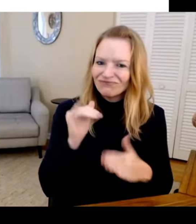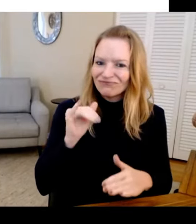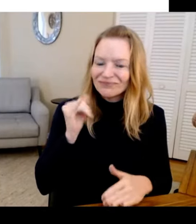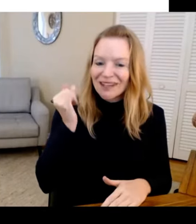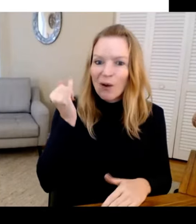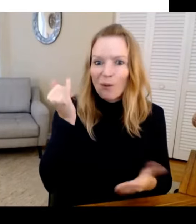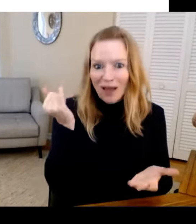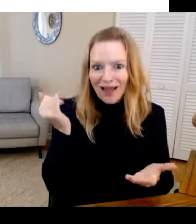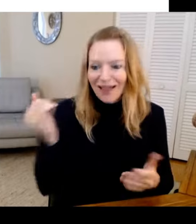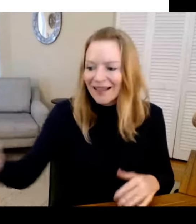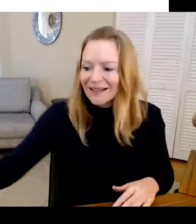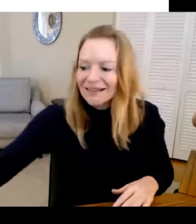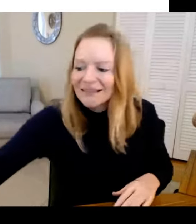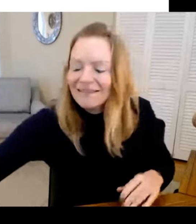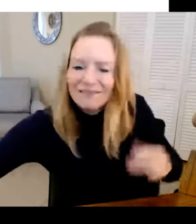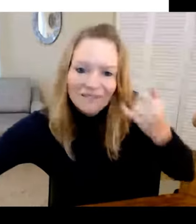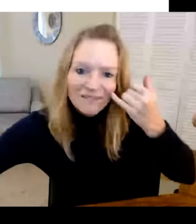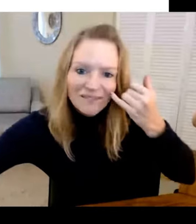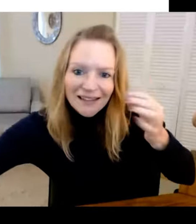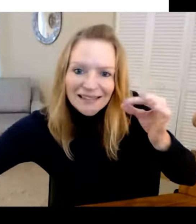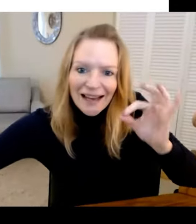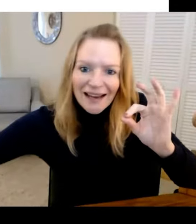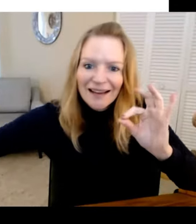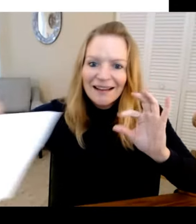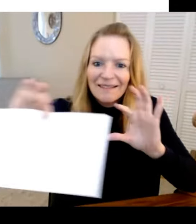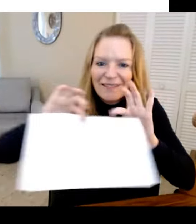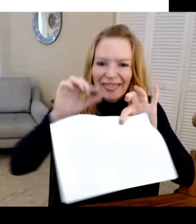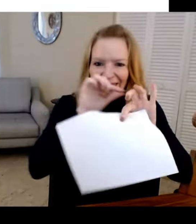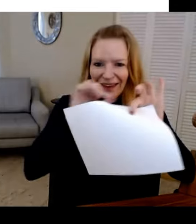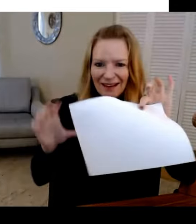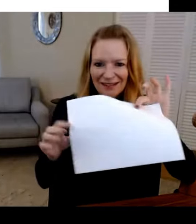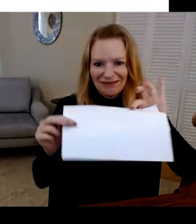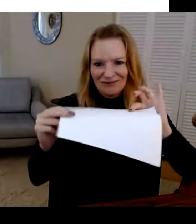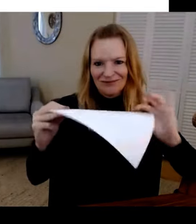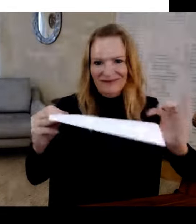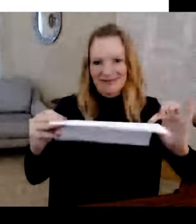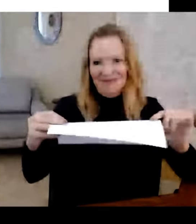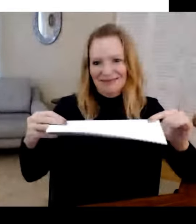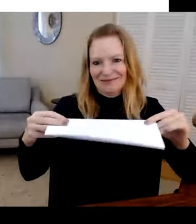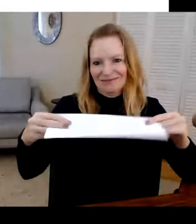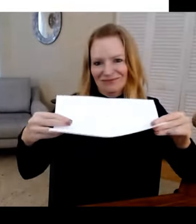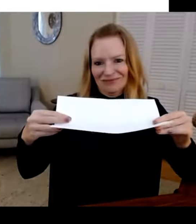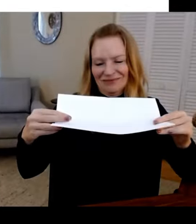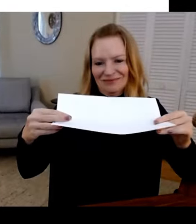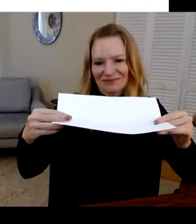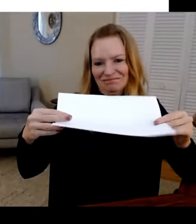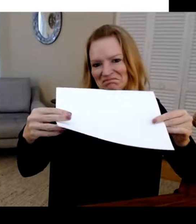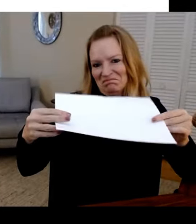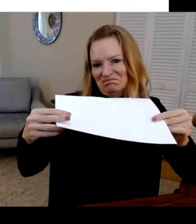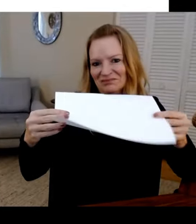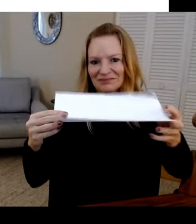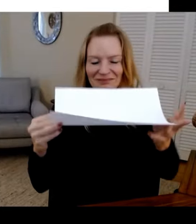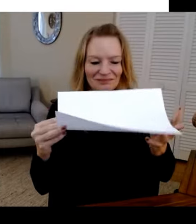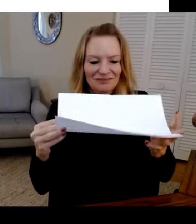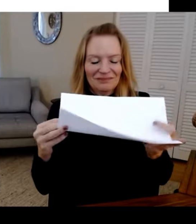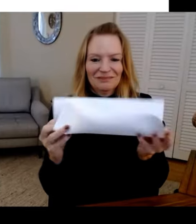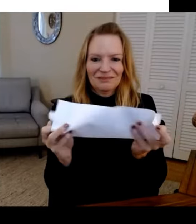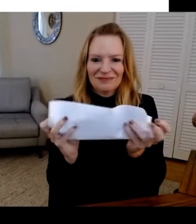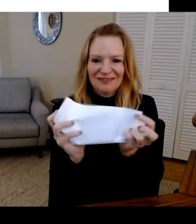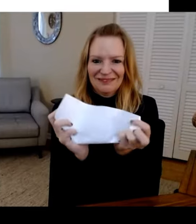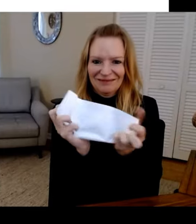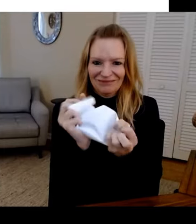So why is that a good thing? Well, if I have something thin and flat, like a piece of paper,